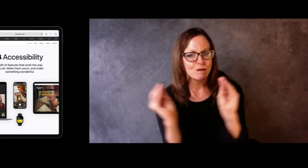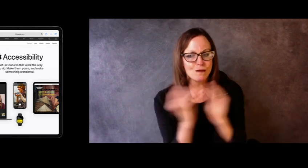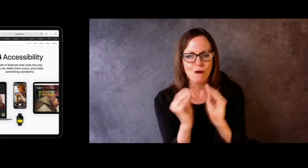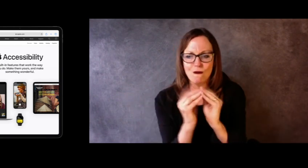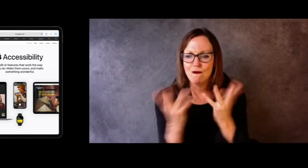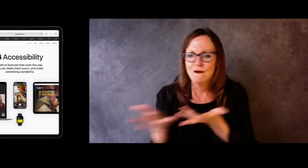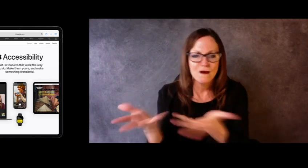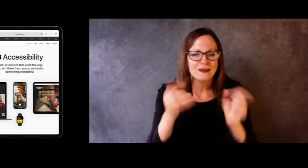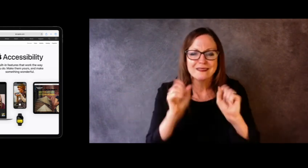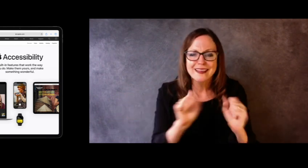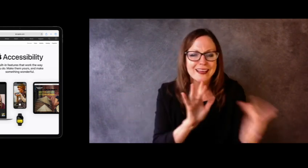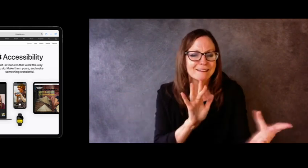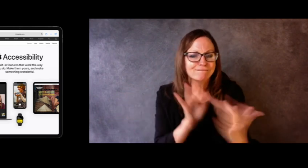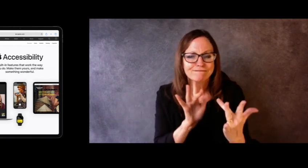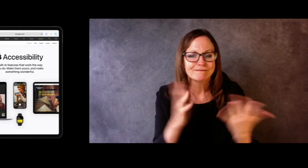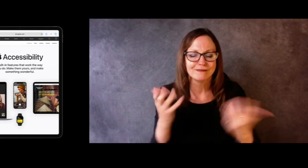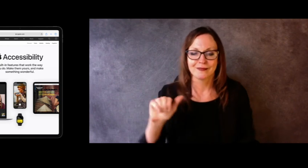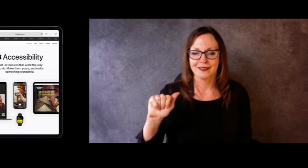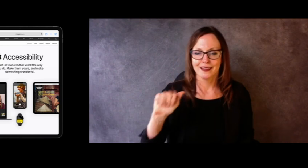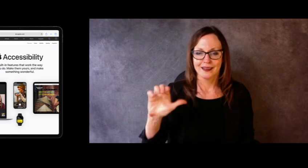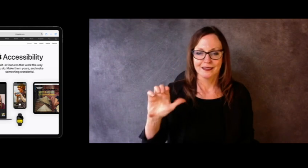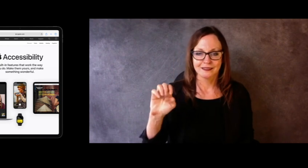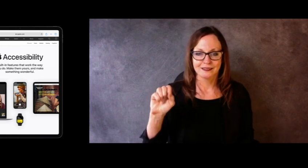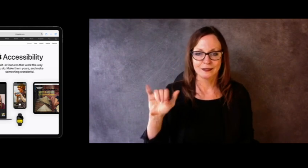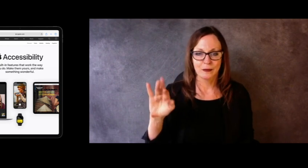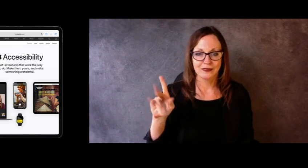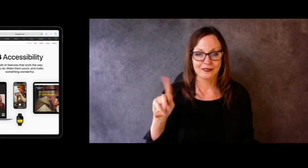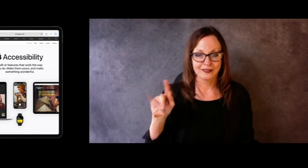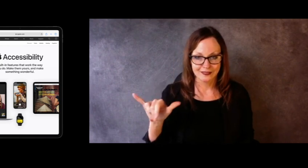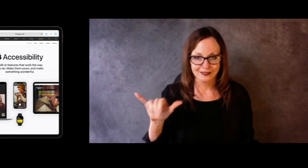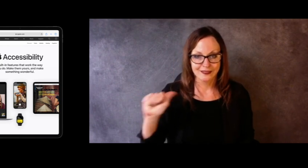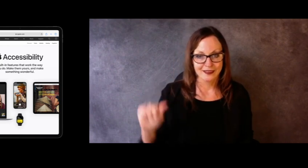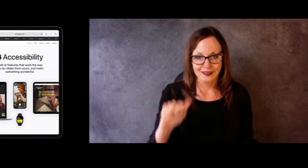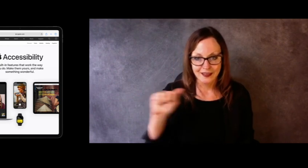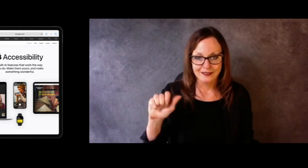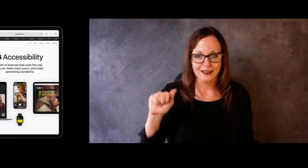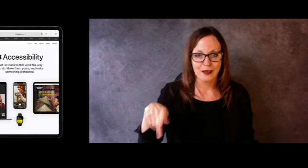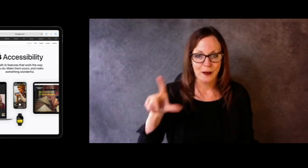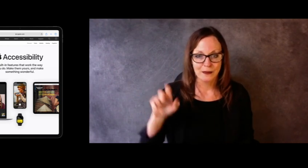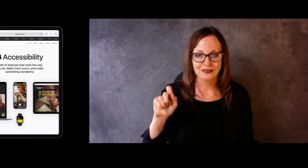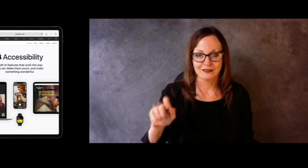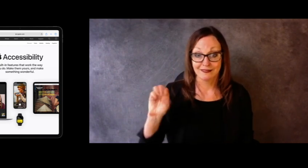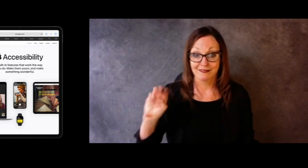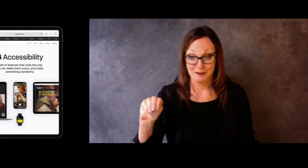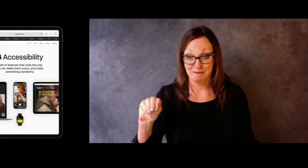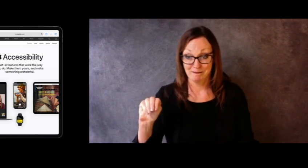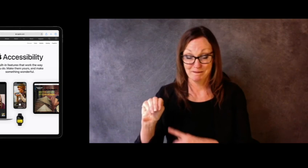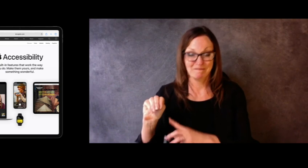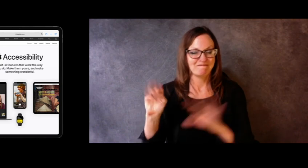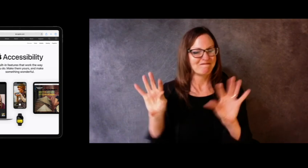accessibility@apple.com. This is our customer-facing email address to which we get a lot of email every day asking us